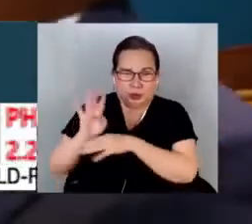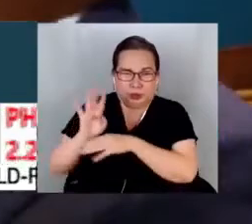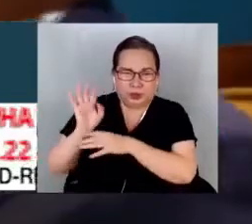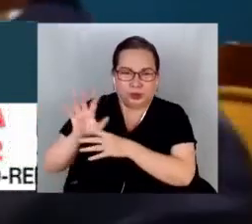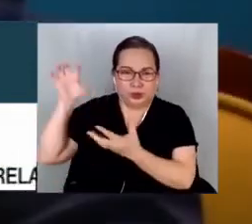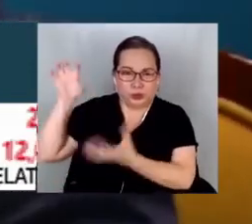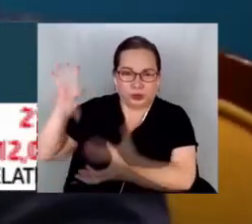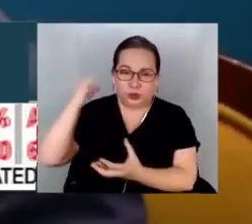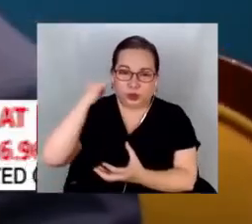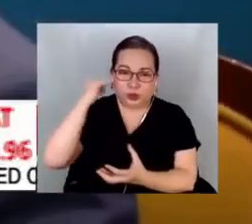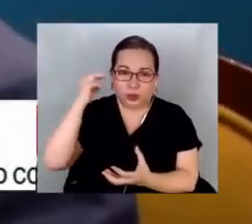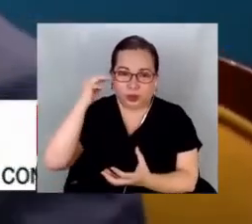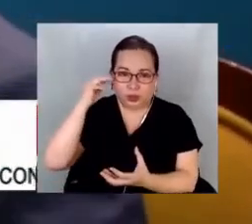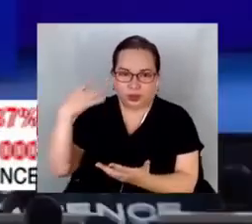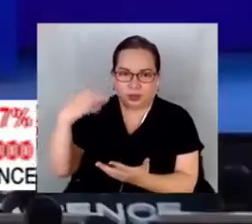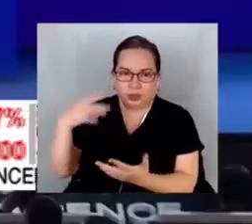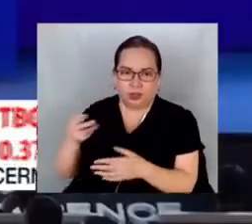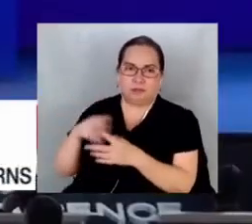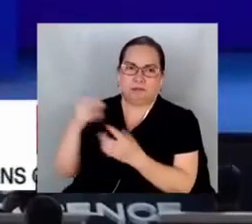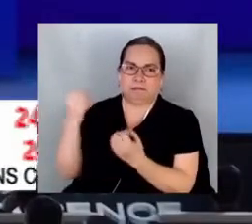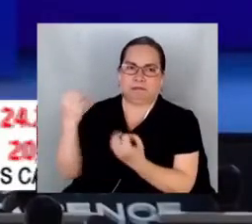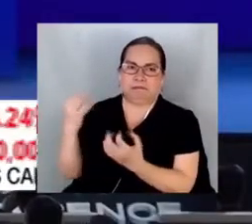jumped by over 10%.